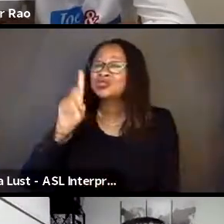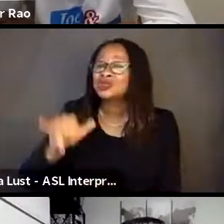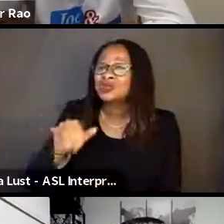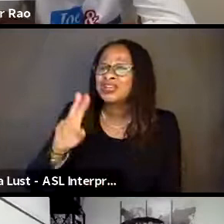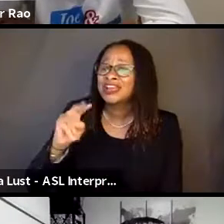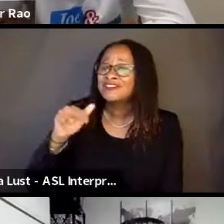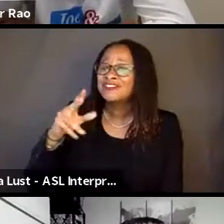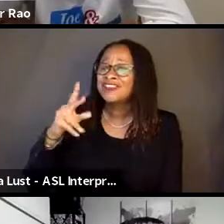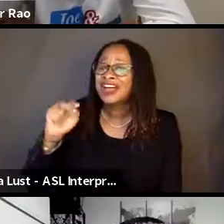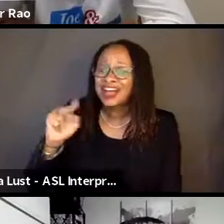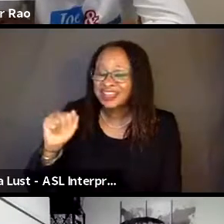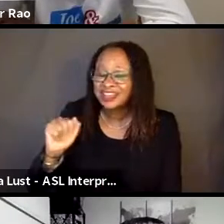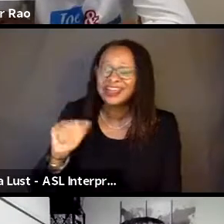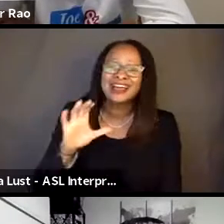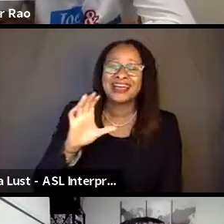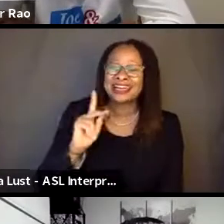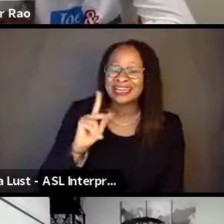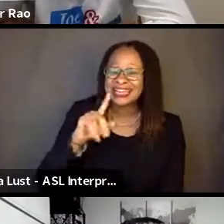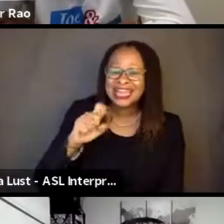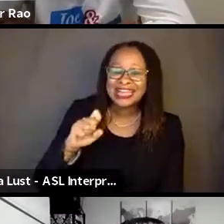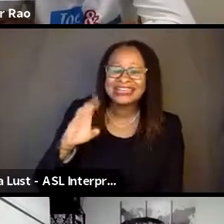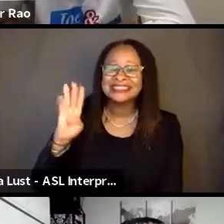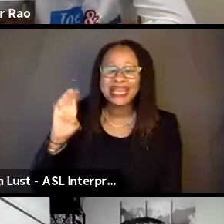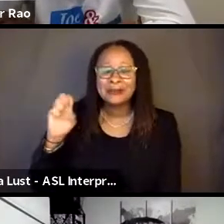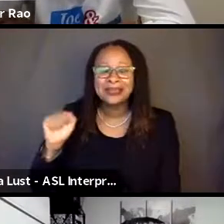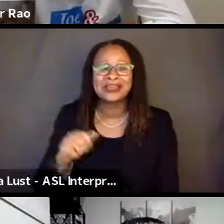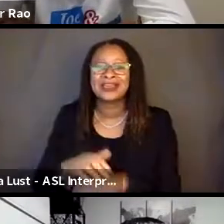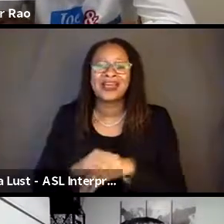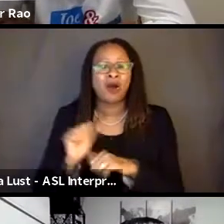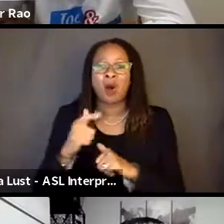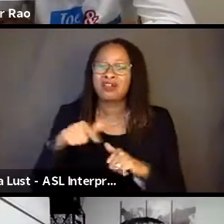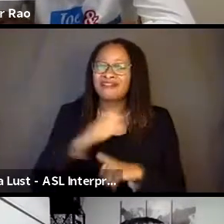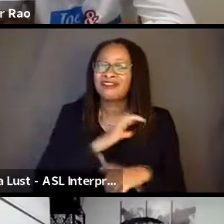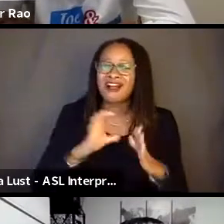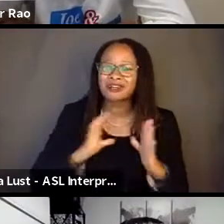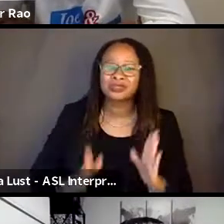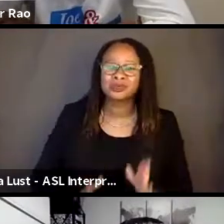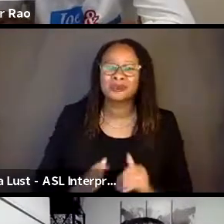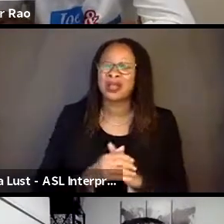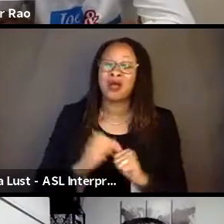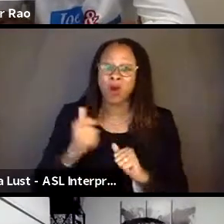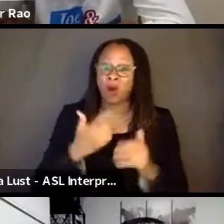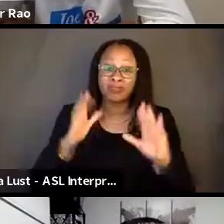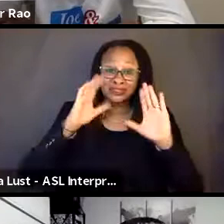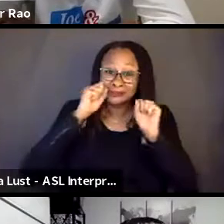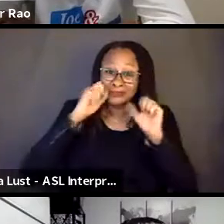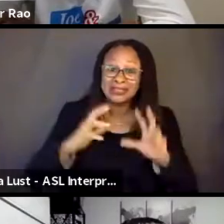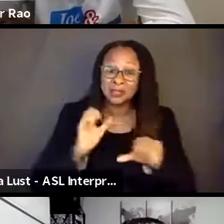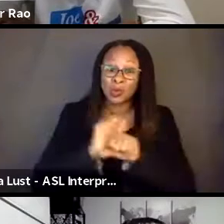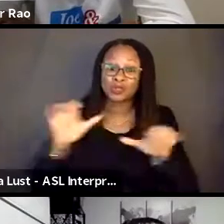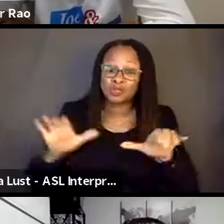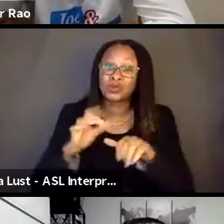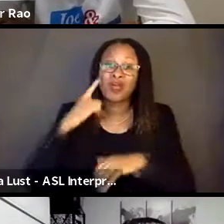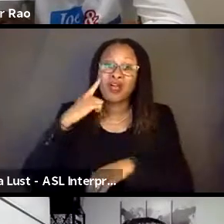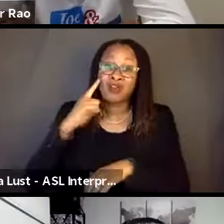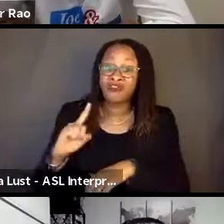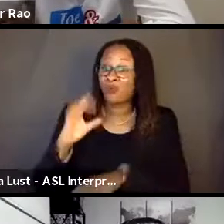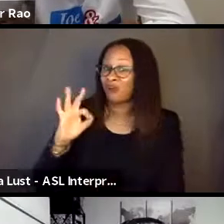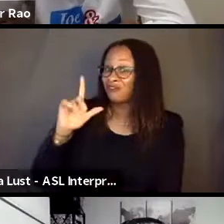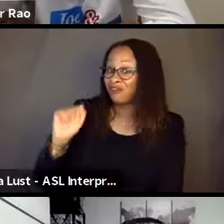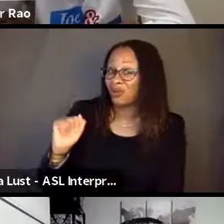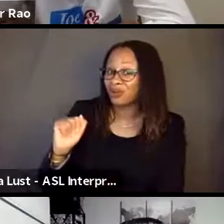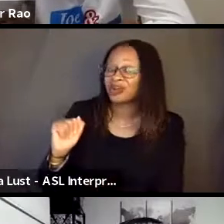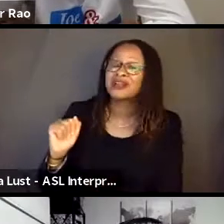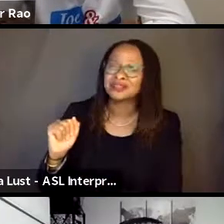Viviana, Kate, and Congresswoman Mucarsel-Powell, for all the tremendous work that you're doing on behalf of